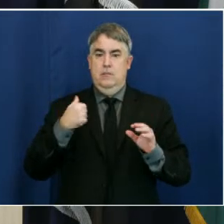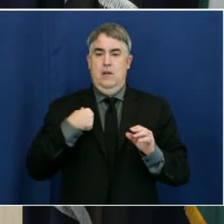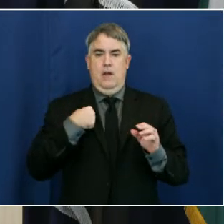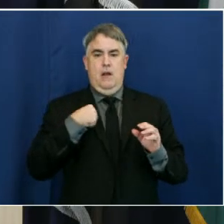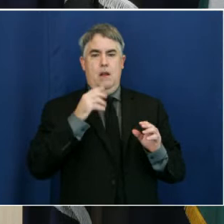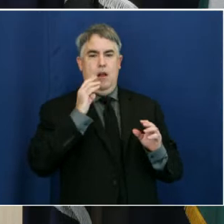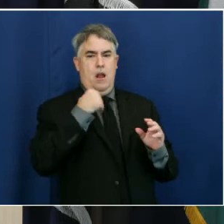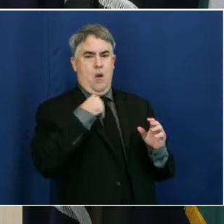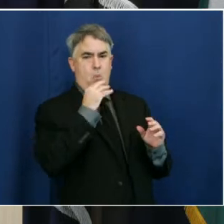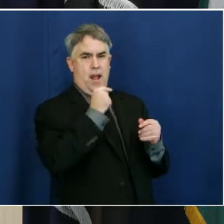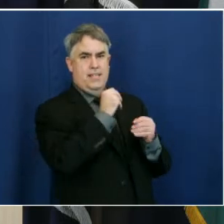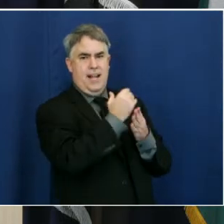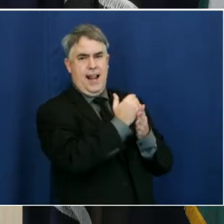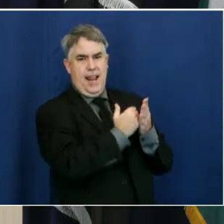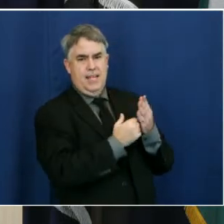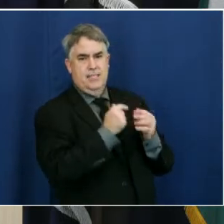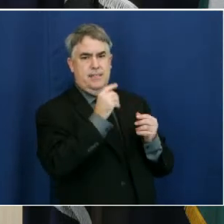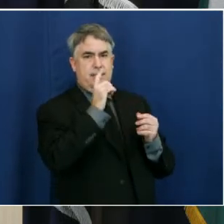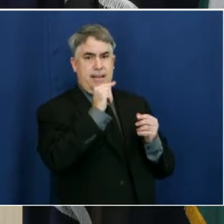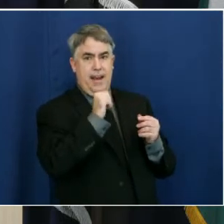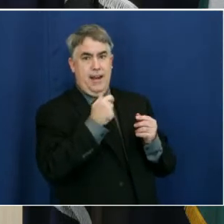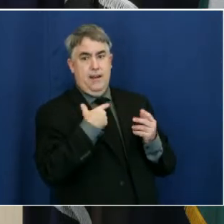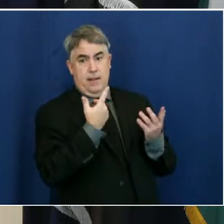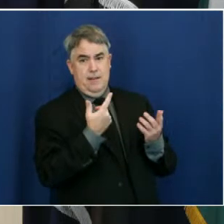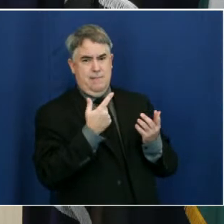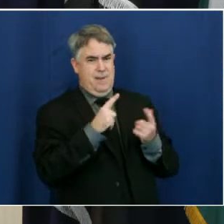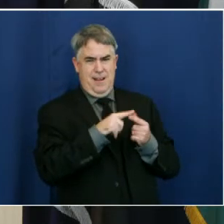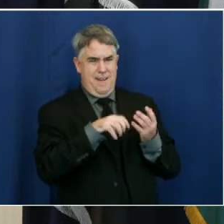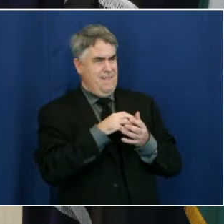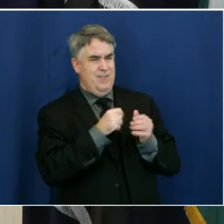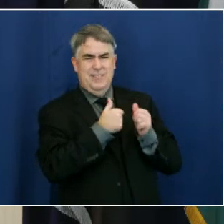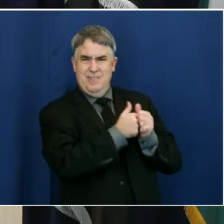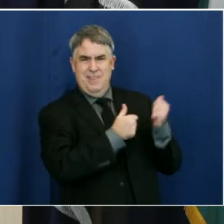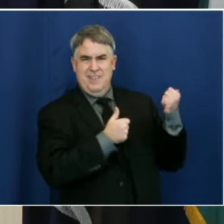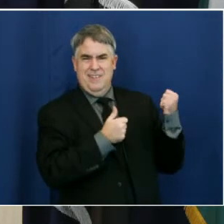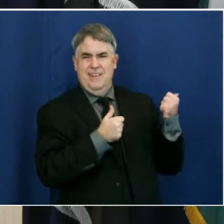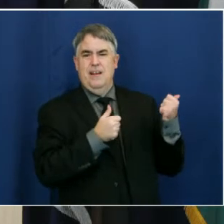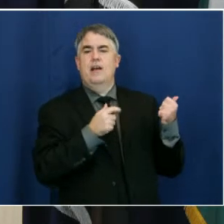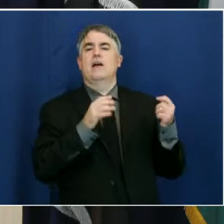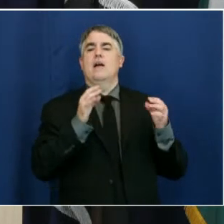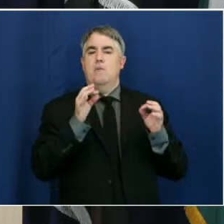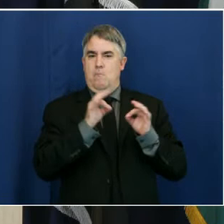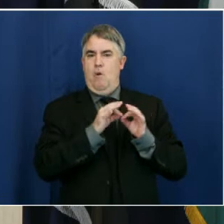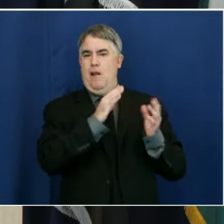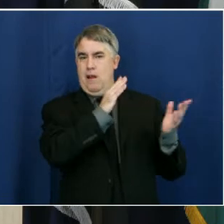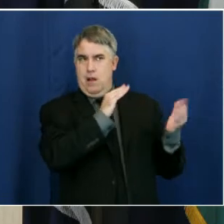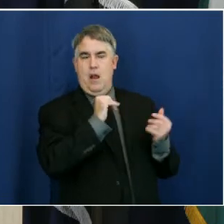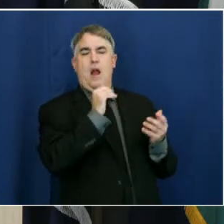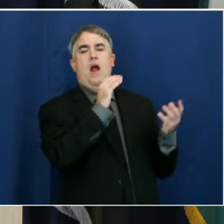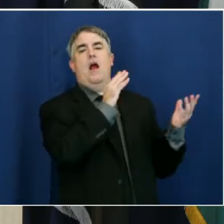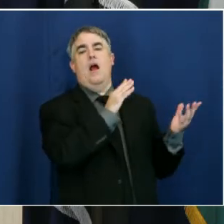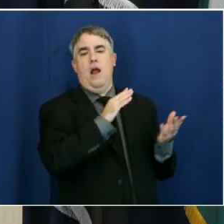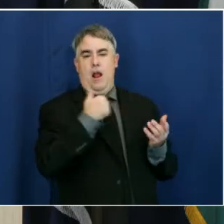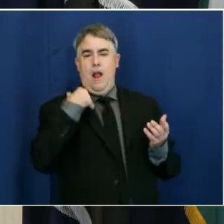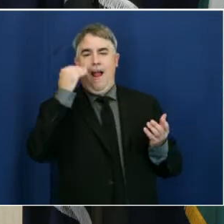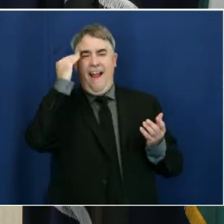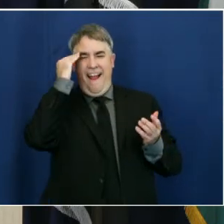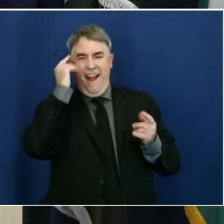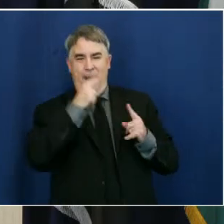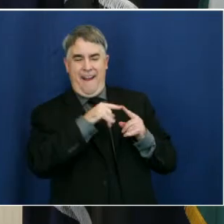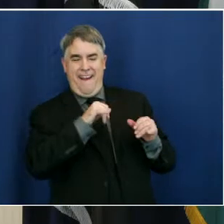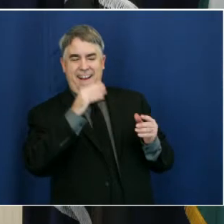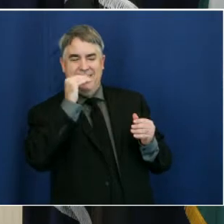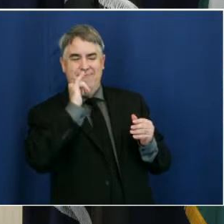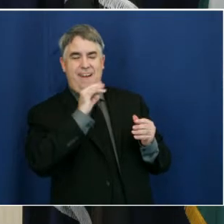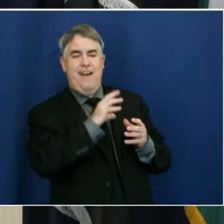into the future, then it's much easier to plan accordingly. We tend to live in a boom-bust cycle where we're concerned we might have to shut down